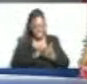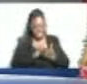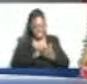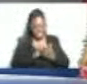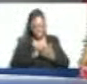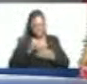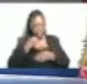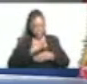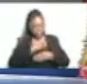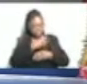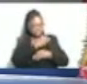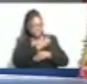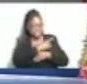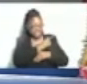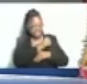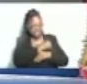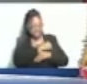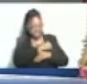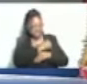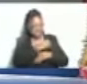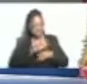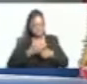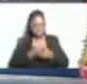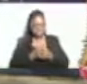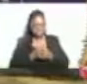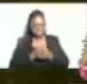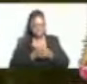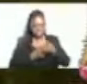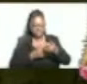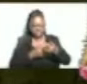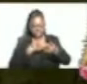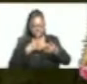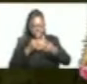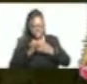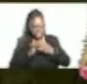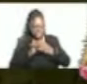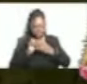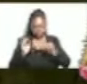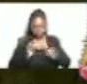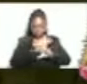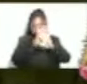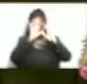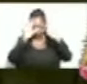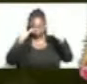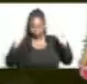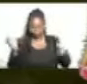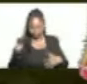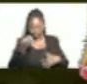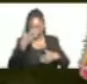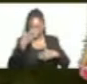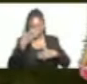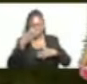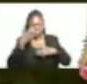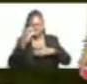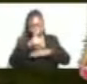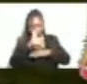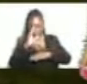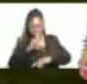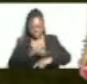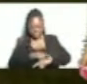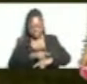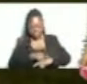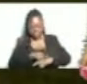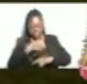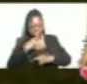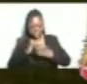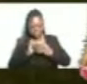our Desmond Saunders. The Edmund Moxie Park transformed into a Christmas wonderland. This is a passion, and this has